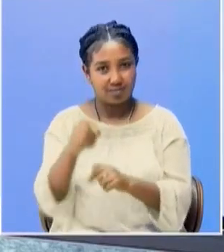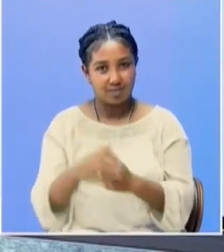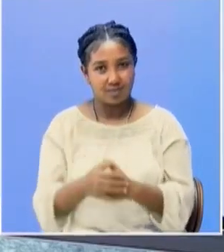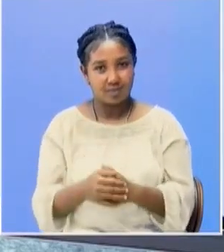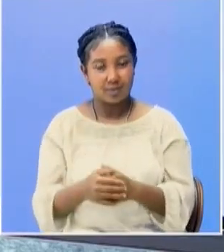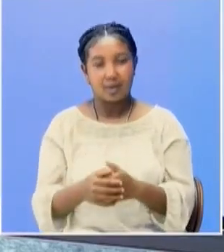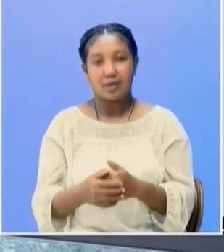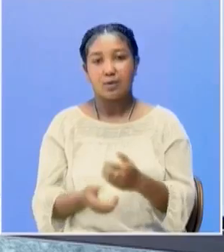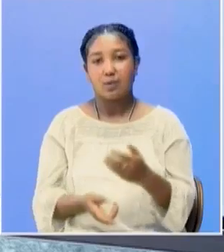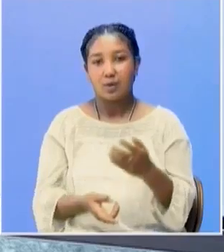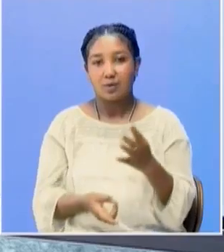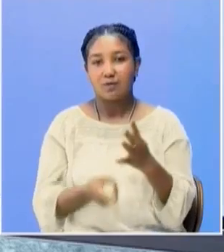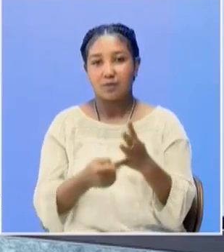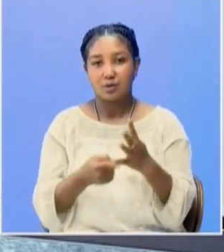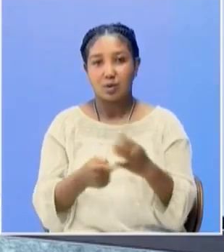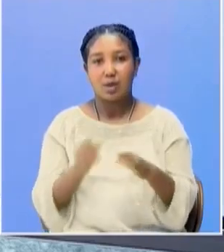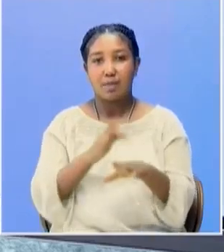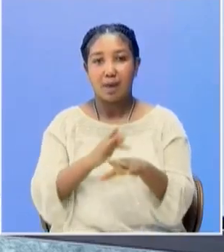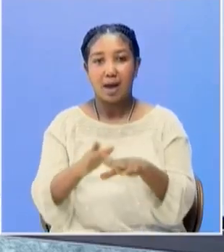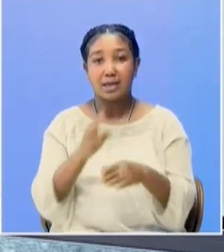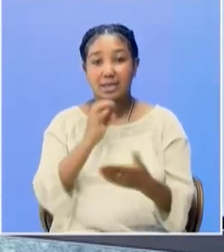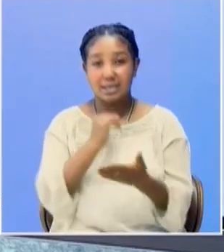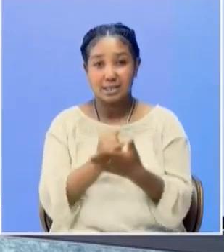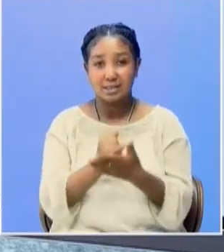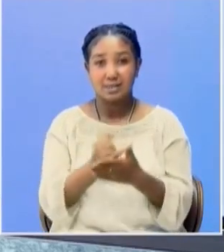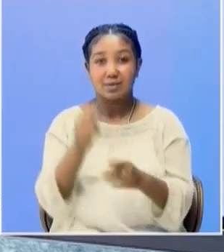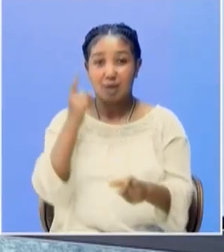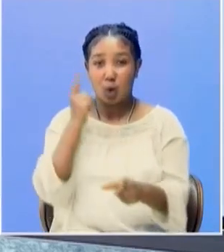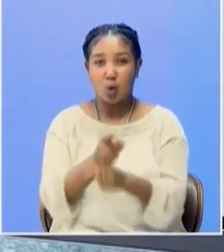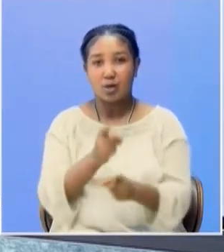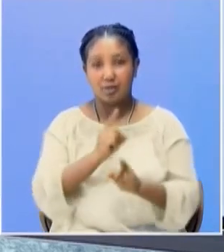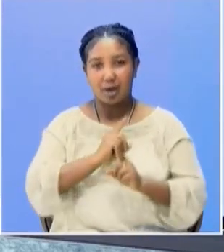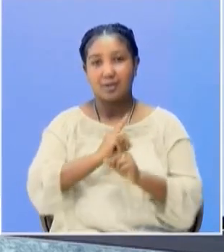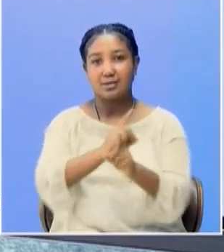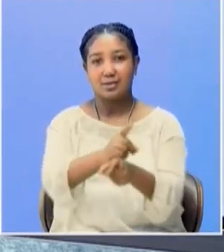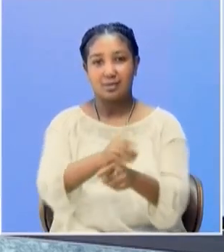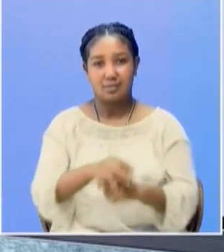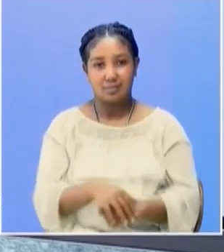What about the first one? Blank is the correct answer.